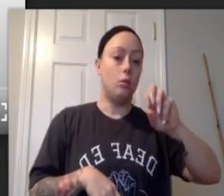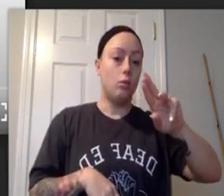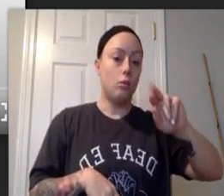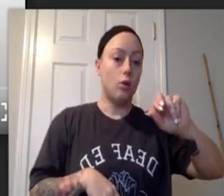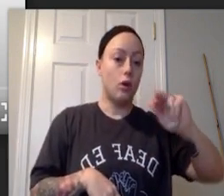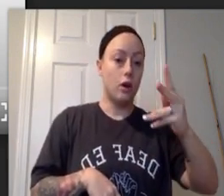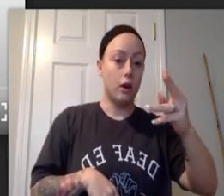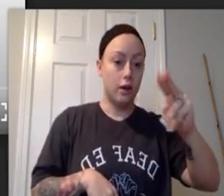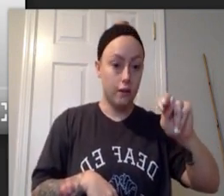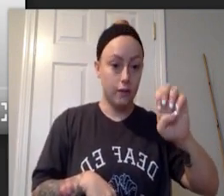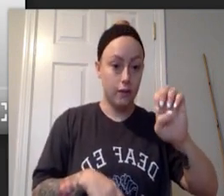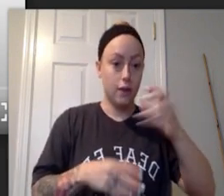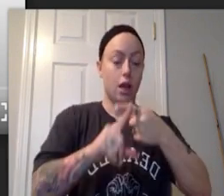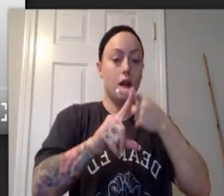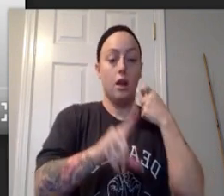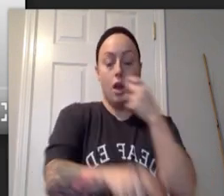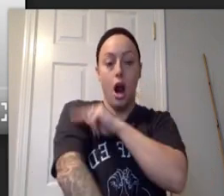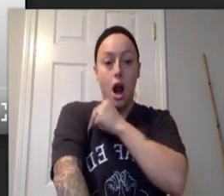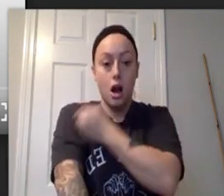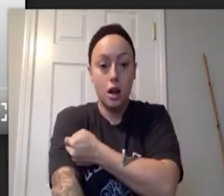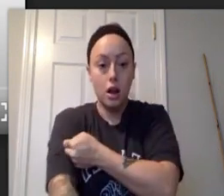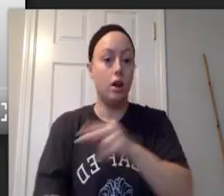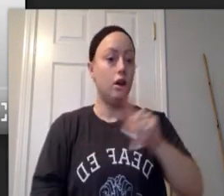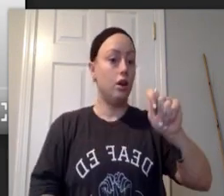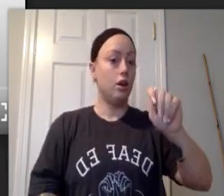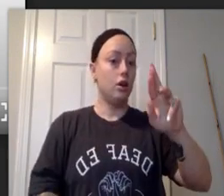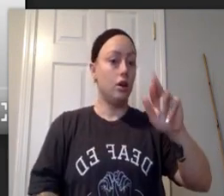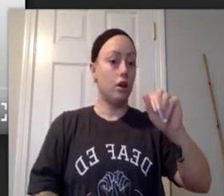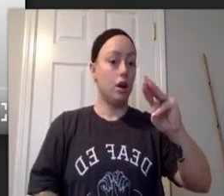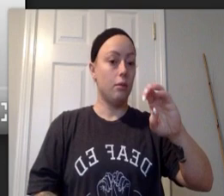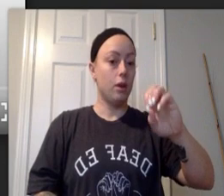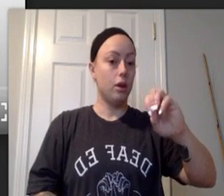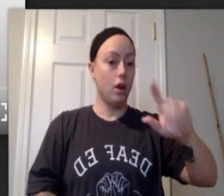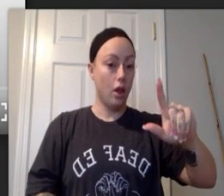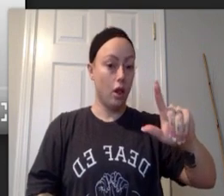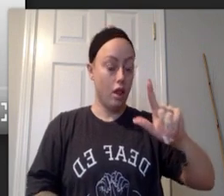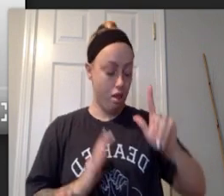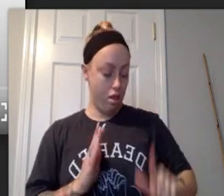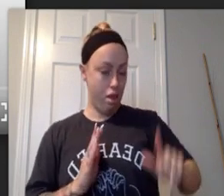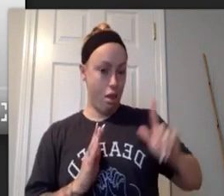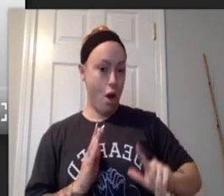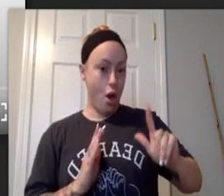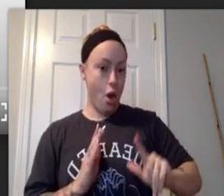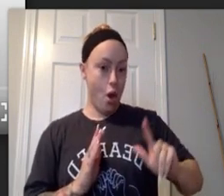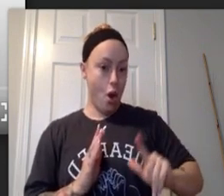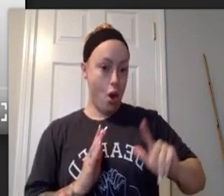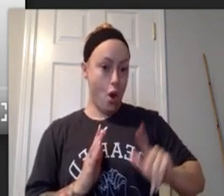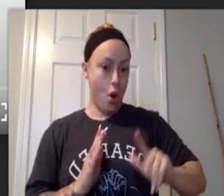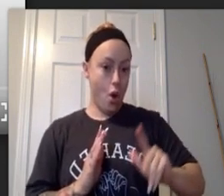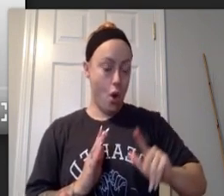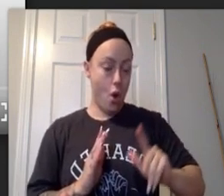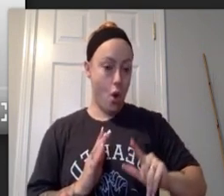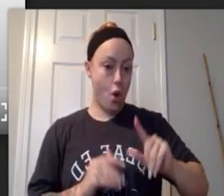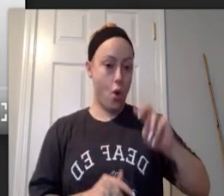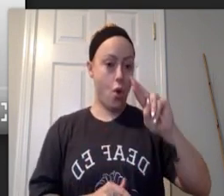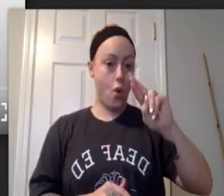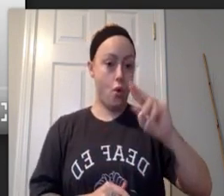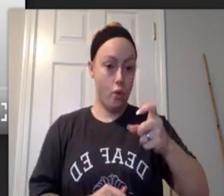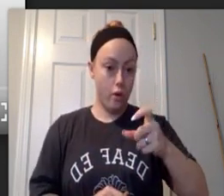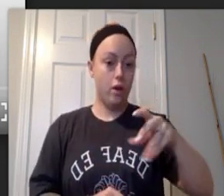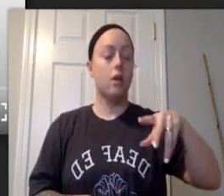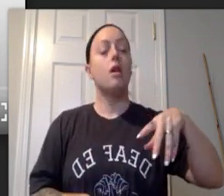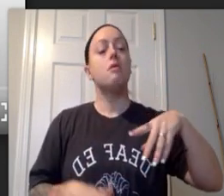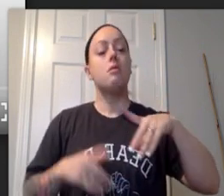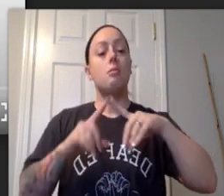people are using. Tramadol, I do believe it's a very low grade opiate, but these are all drugs